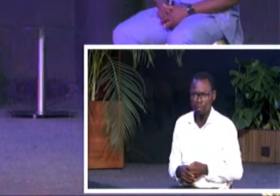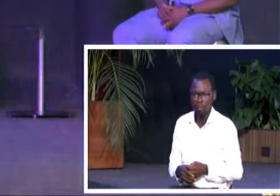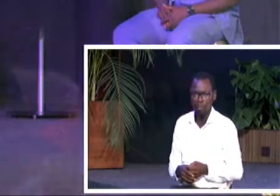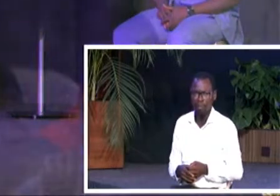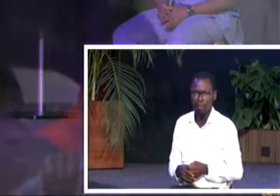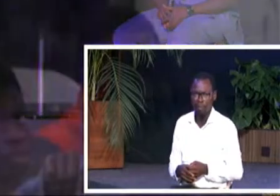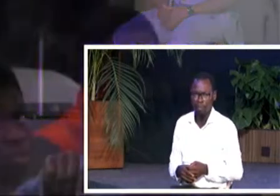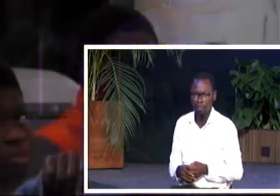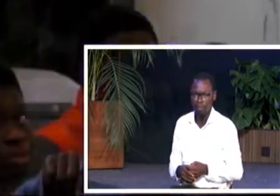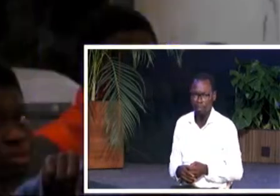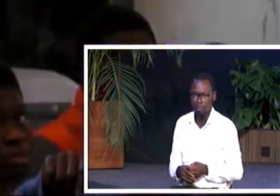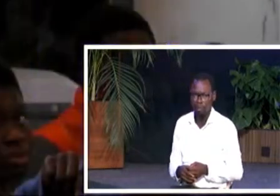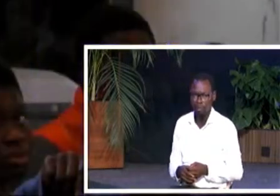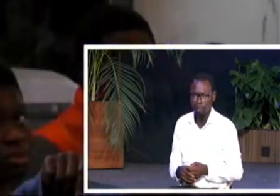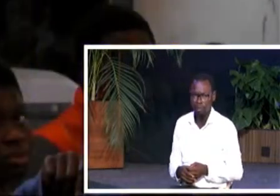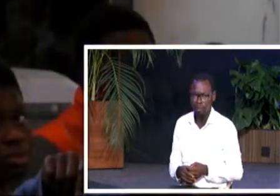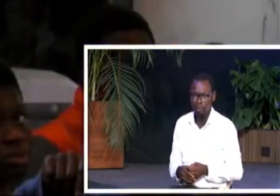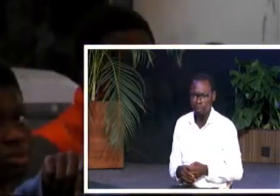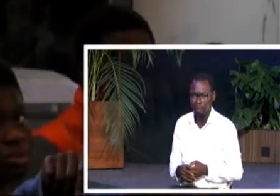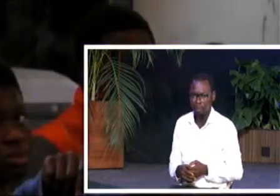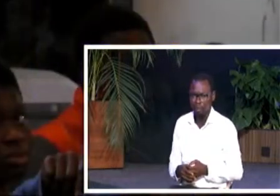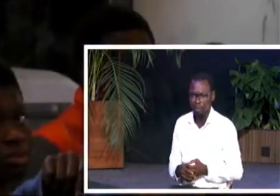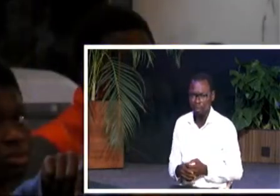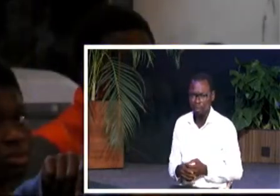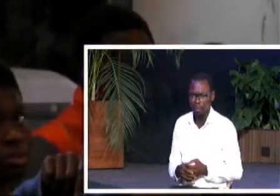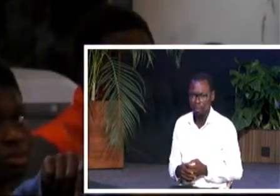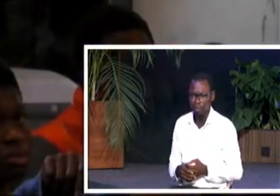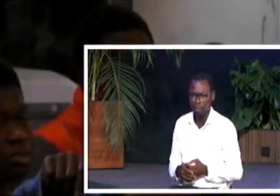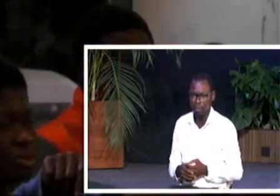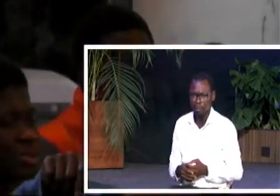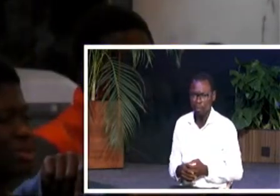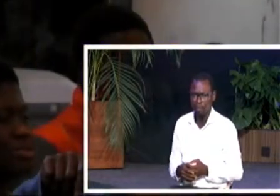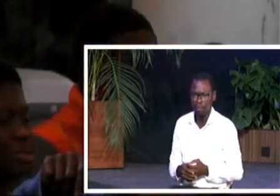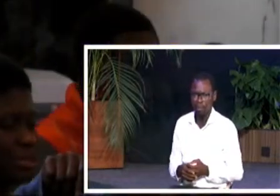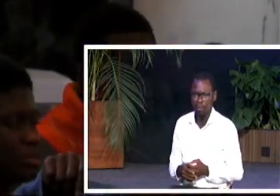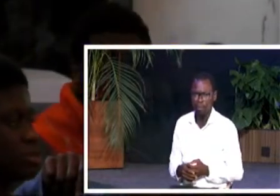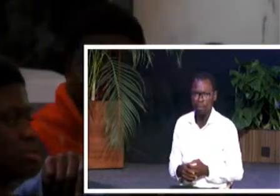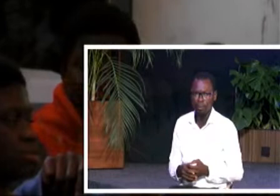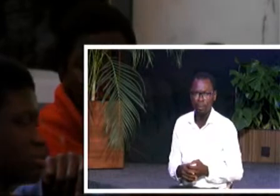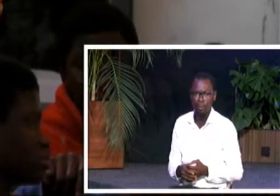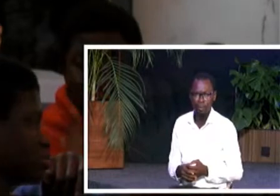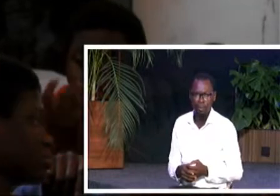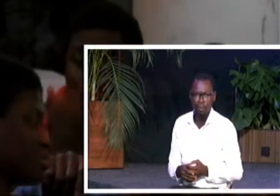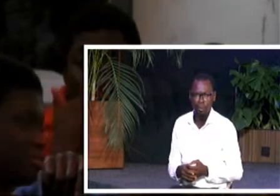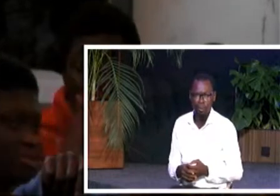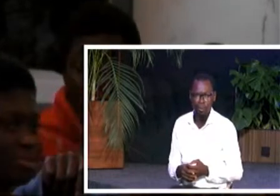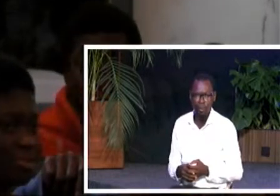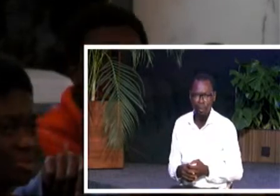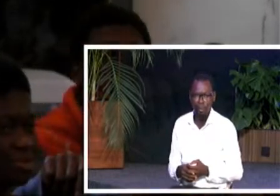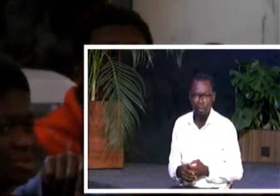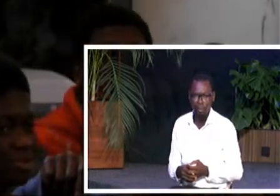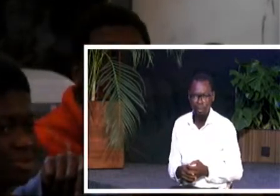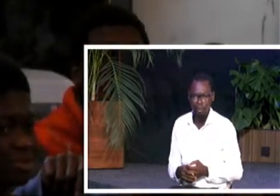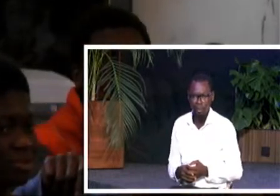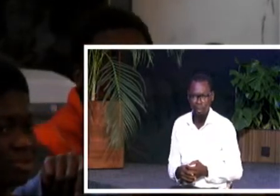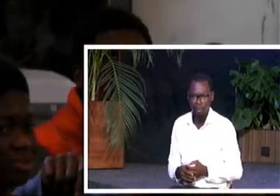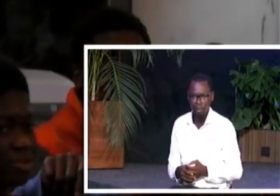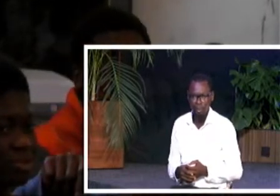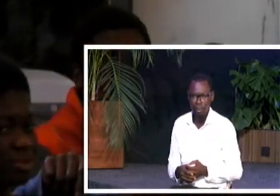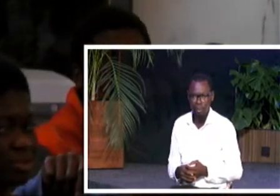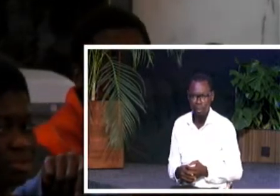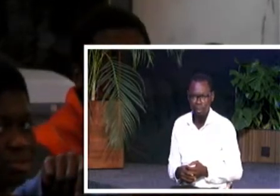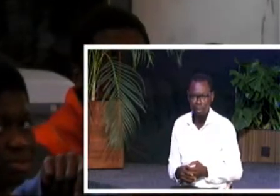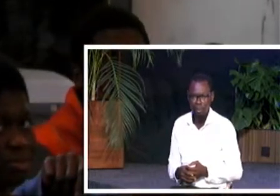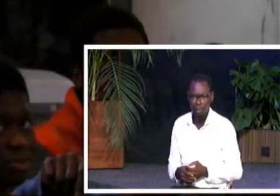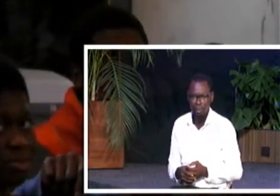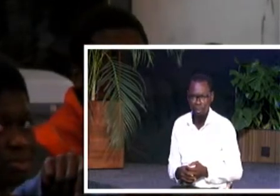Good evening. My name is Franka Pintin. My first question is, what step has your company taken